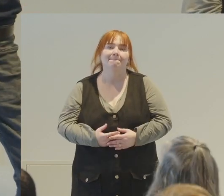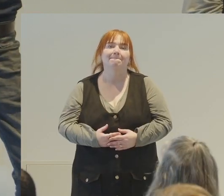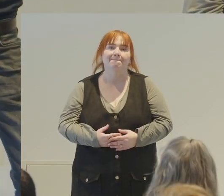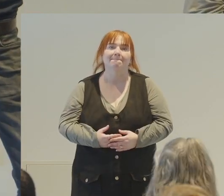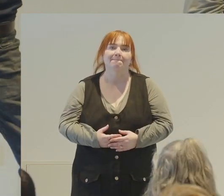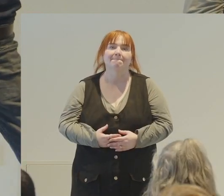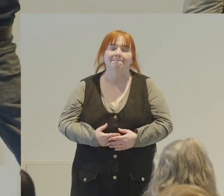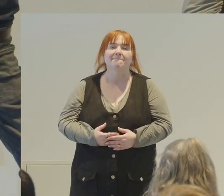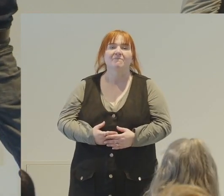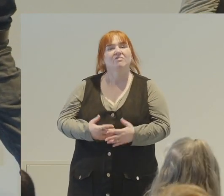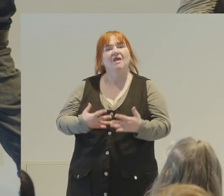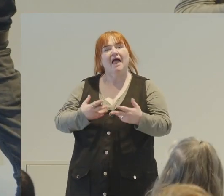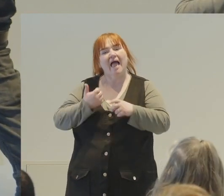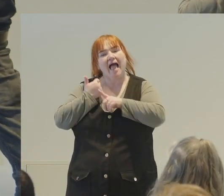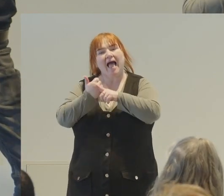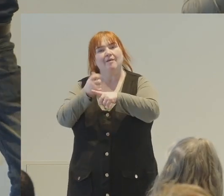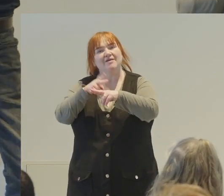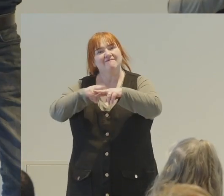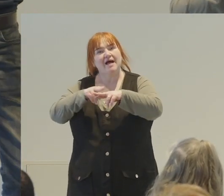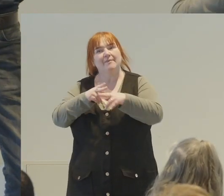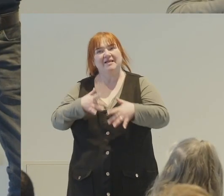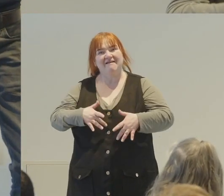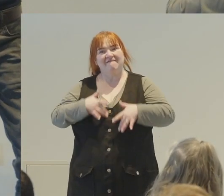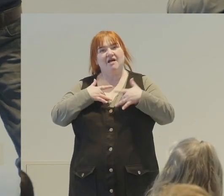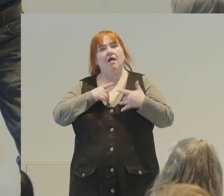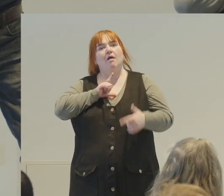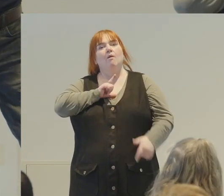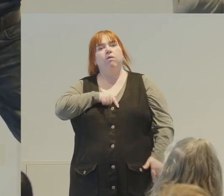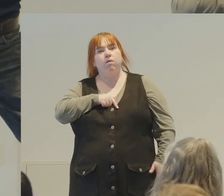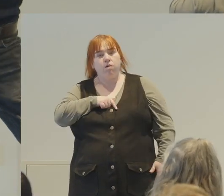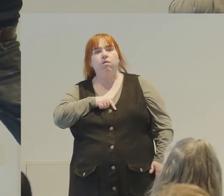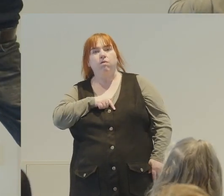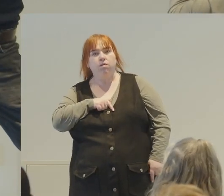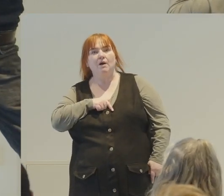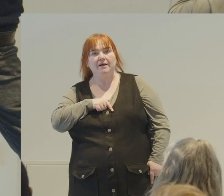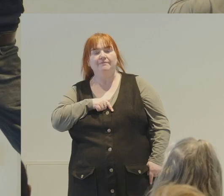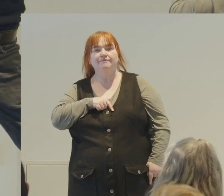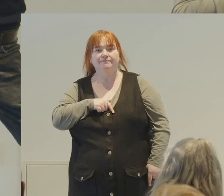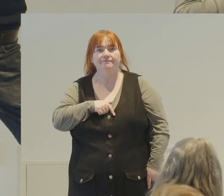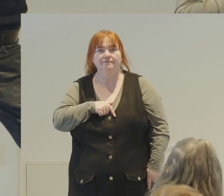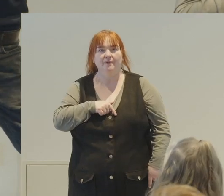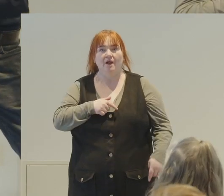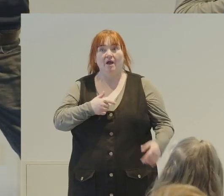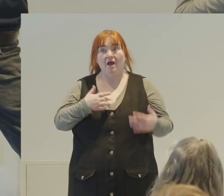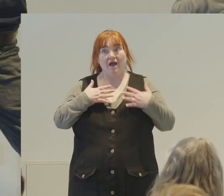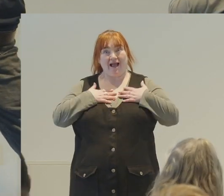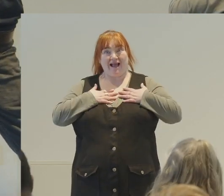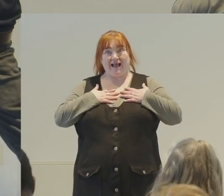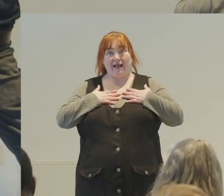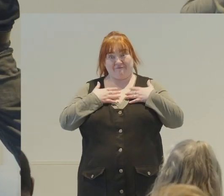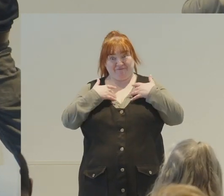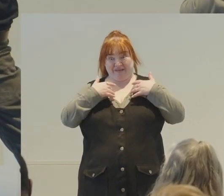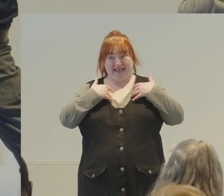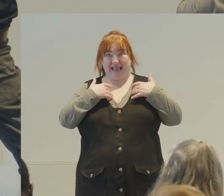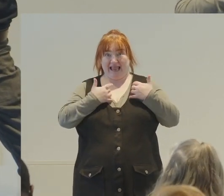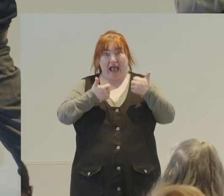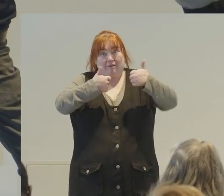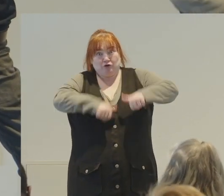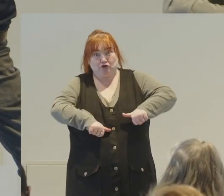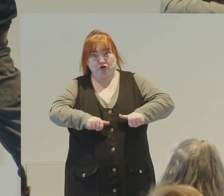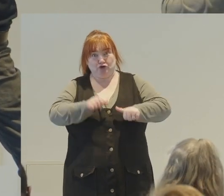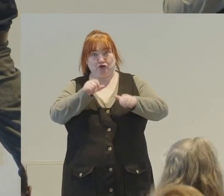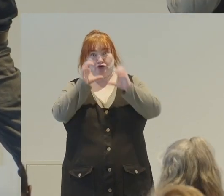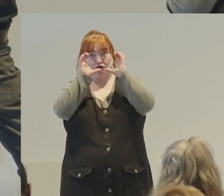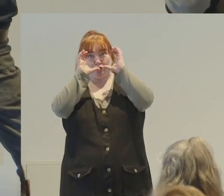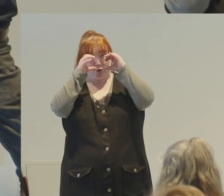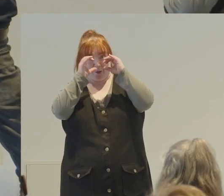be a bit relieved about it all, that I can go, okay, look, I think this is correct, right? I'm just Googling it. I'm really, really sure it's correct because it's worked for